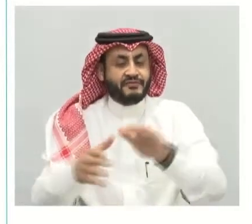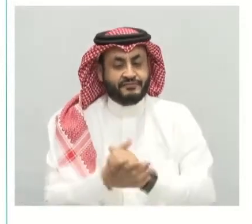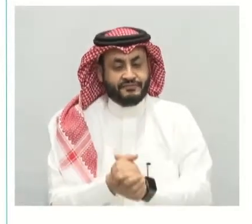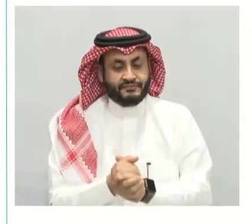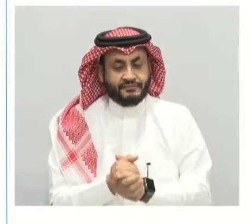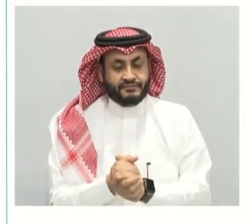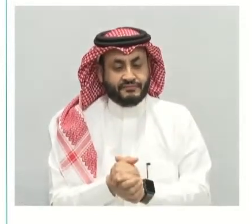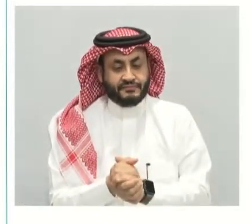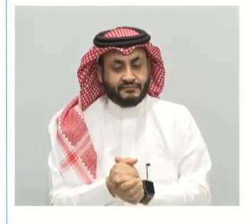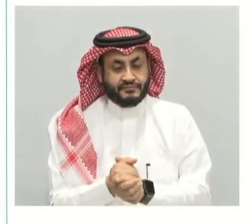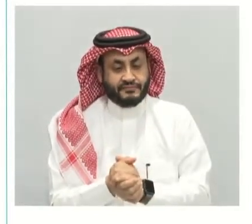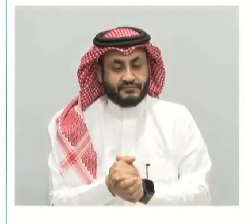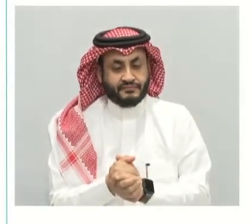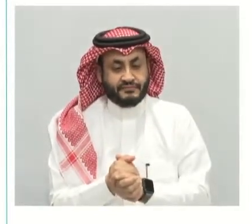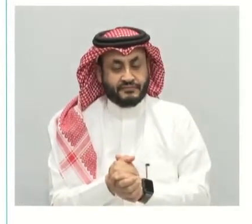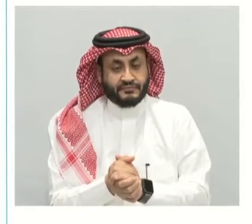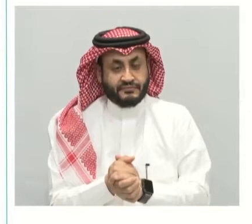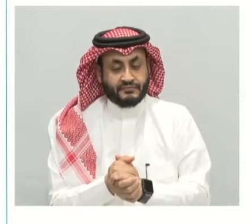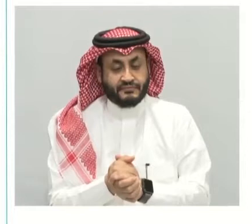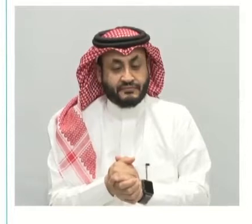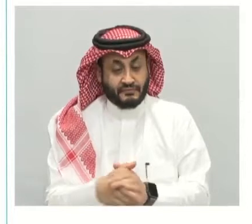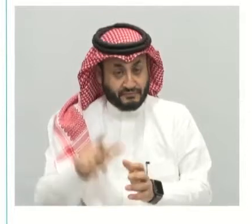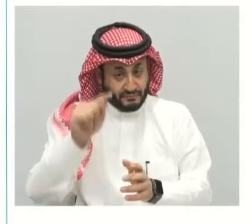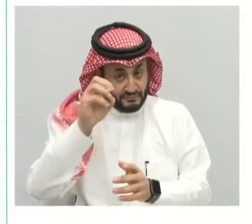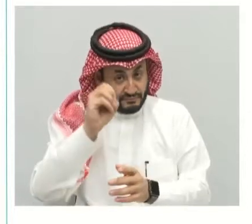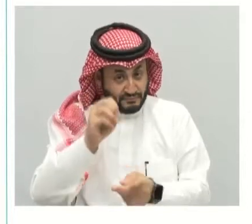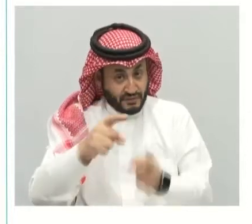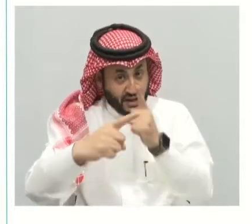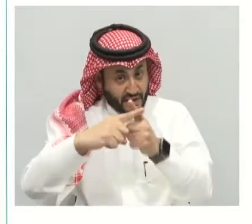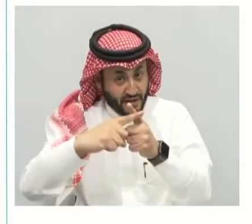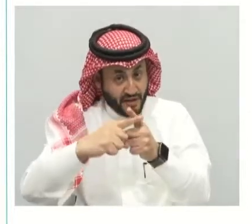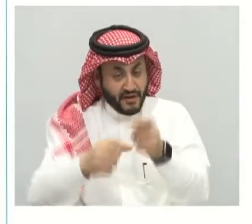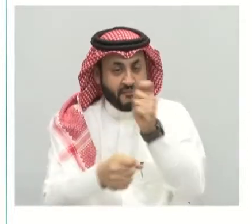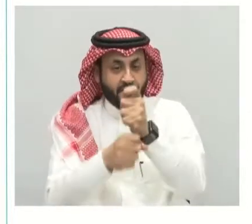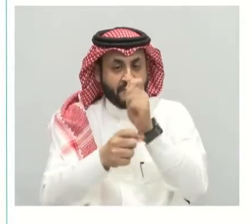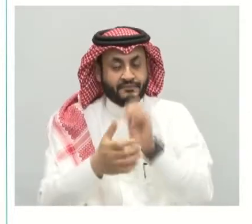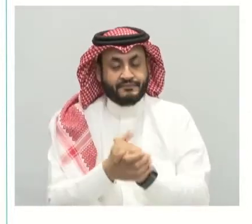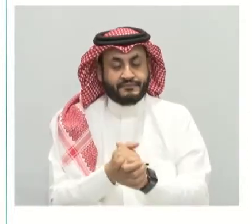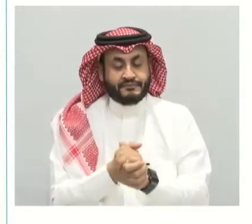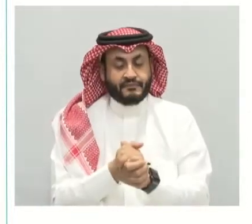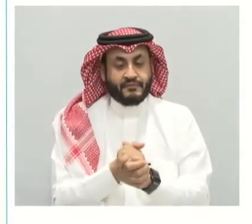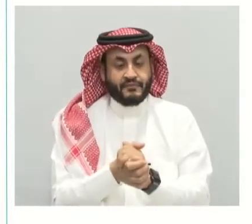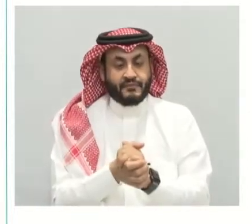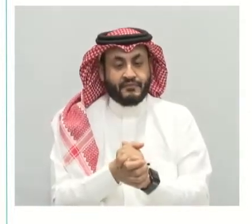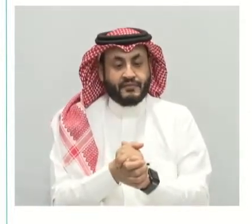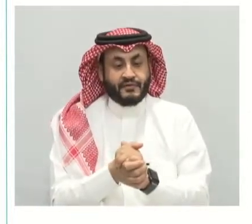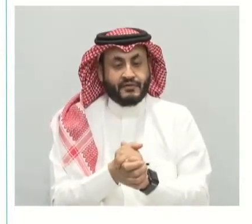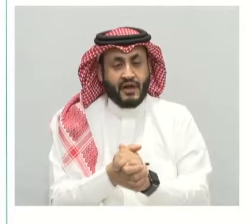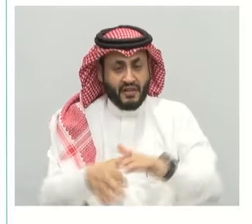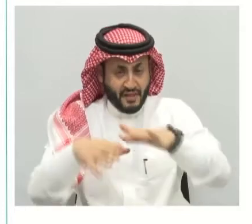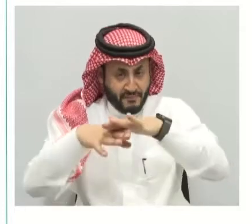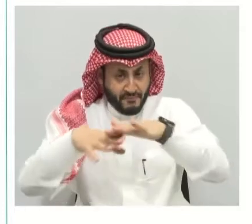is using the preposition to plus a verb. And we said that in an